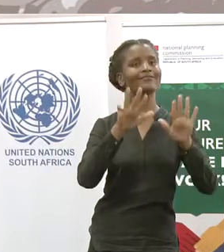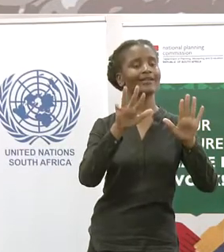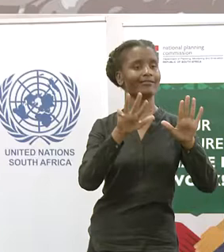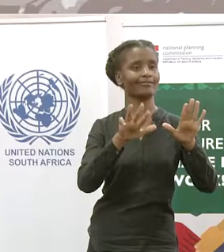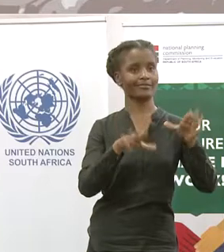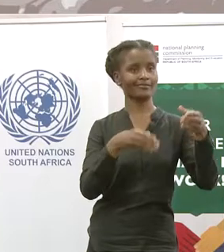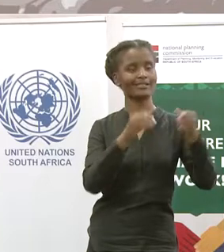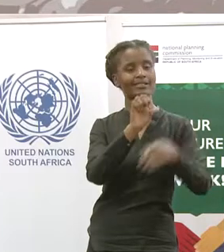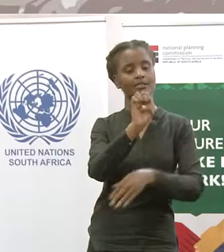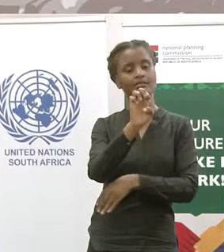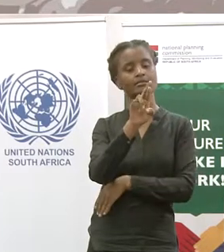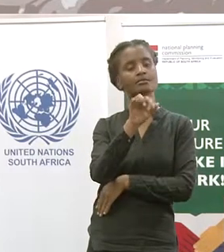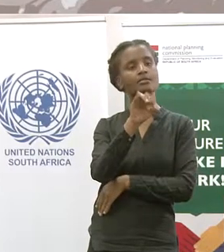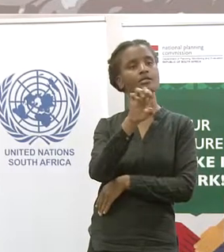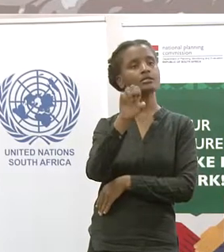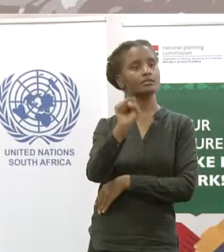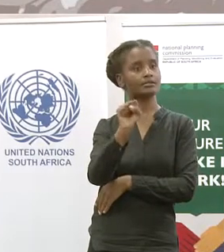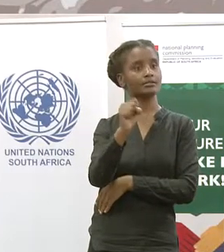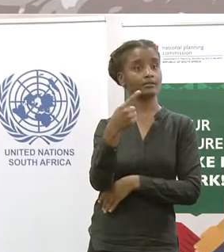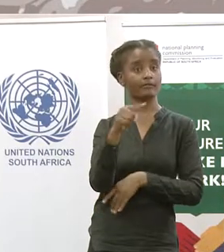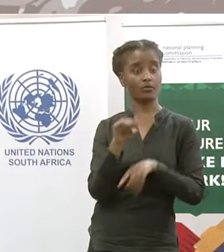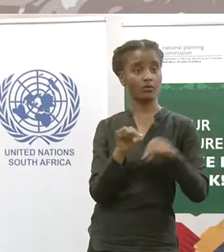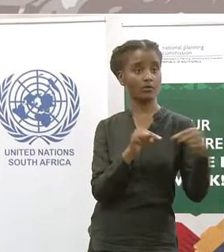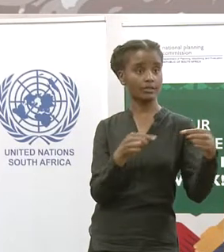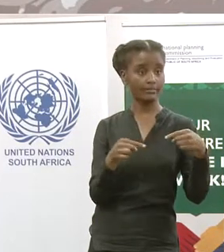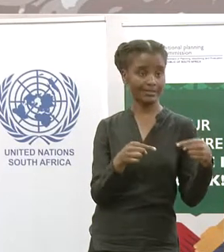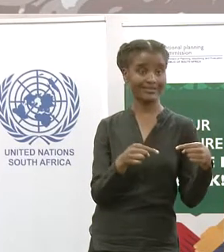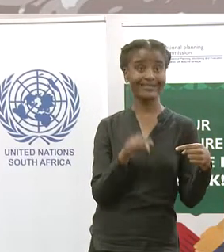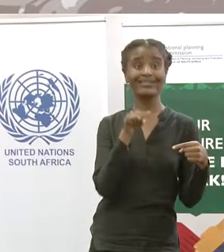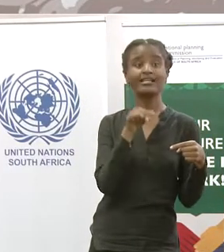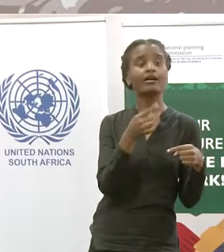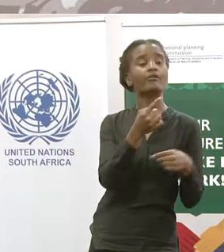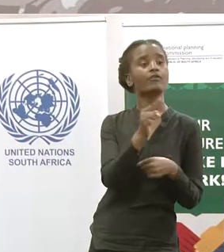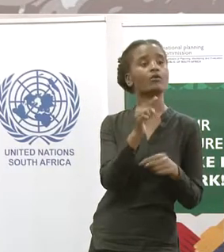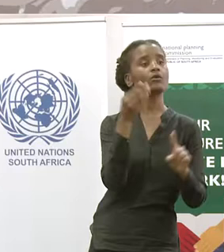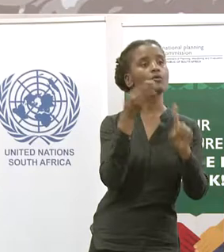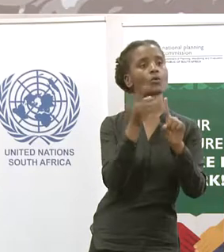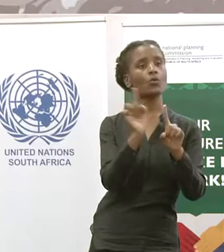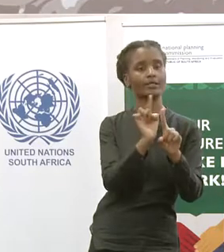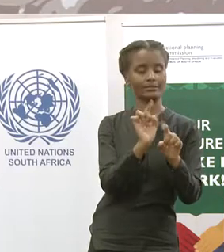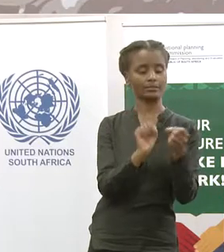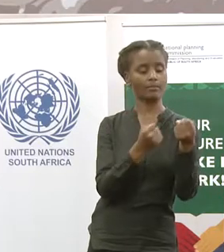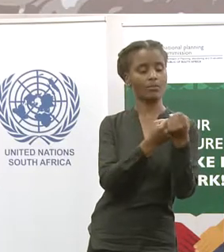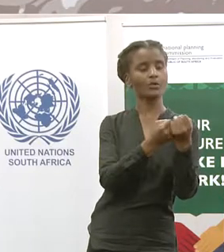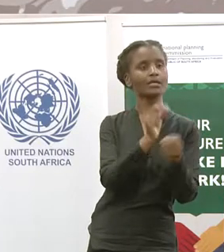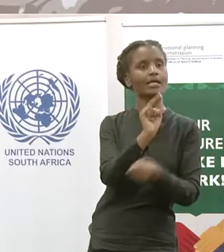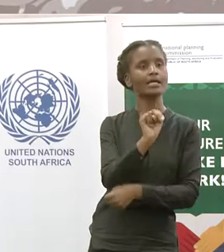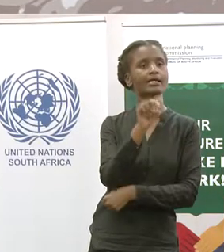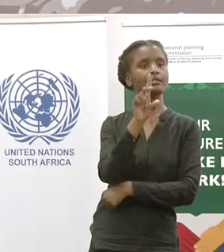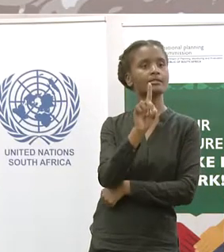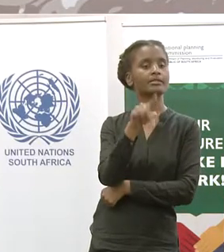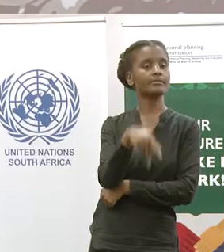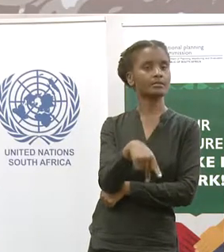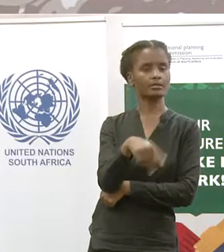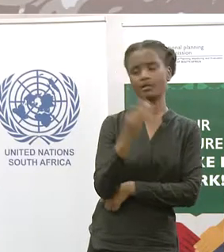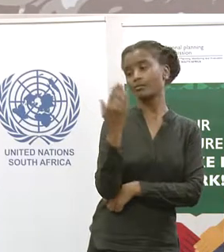series. And as I've indicated, it is an instrument to support the implementation of the NDP. And previous